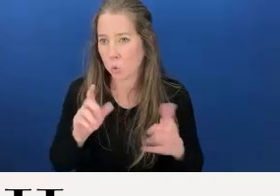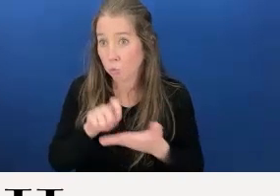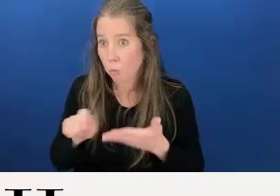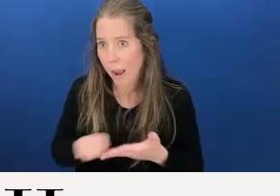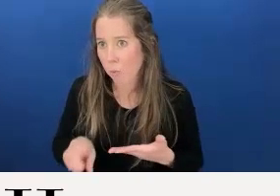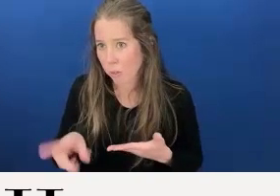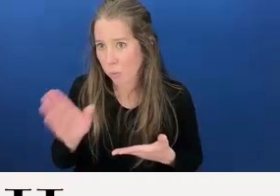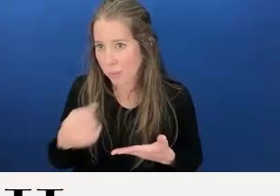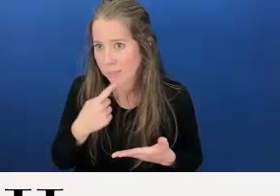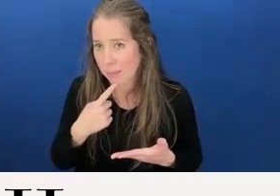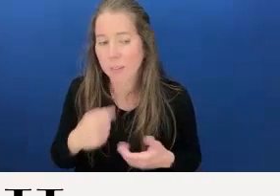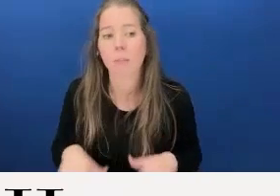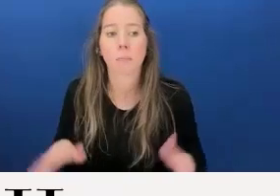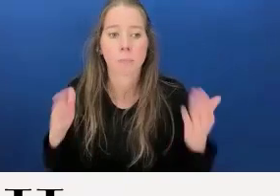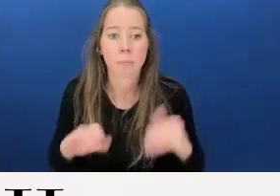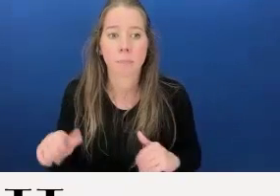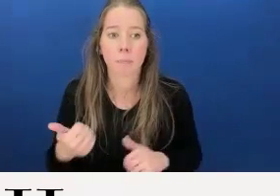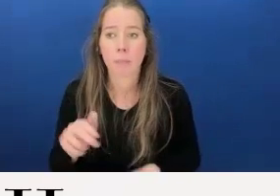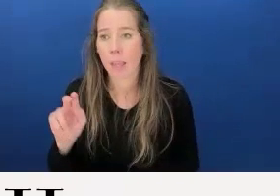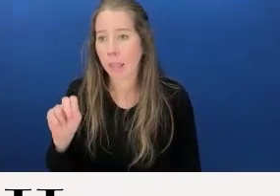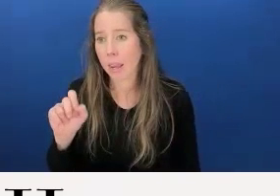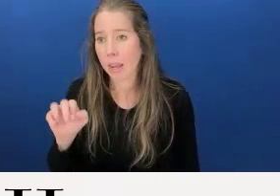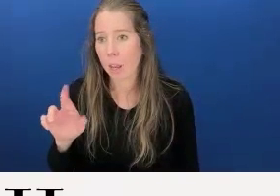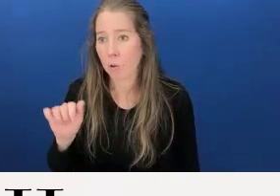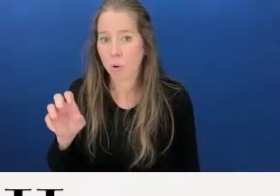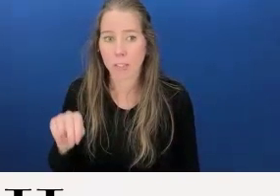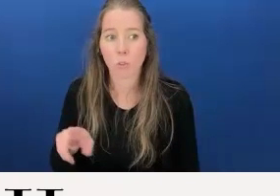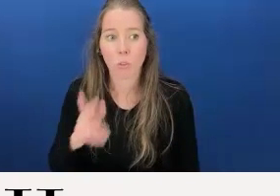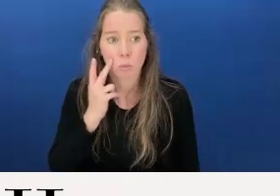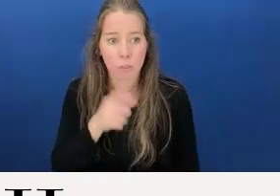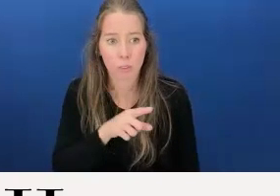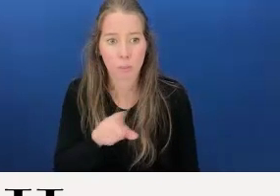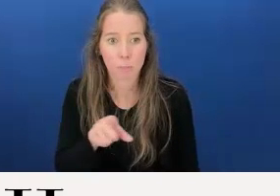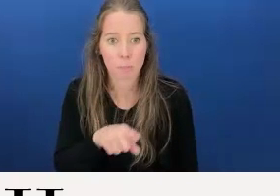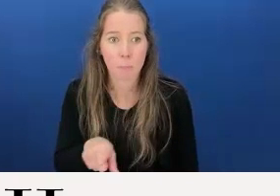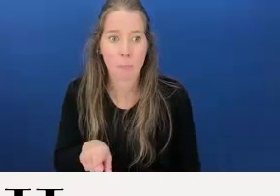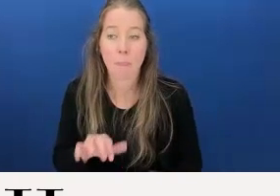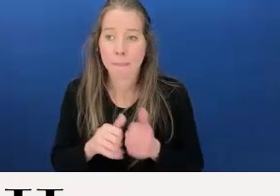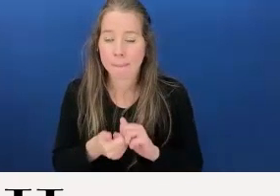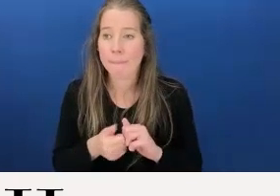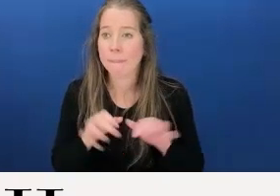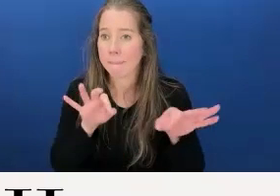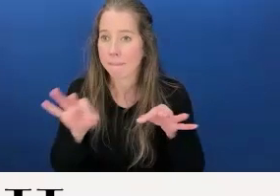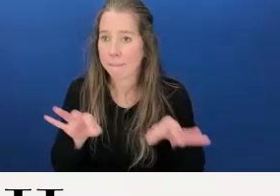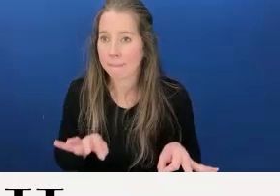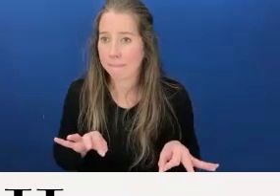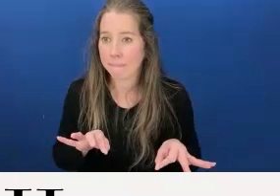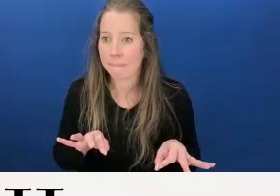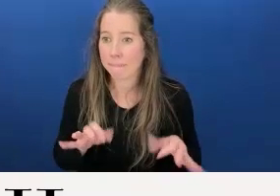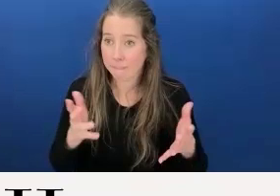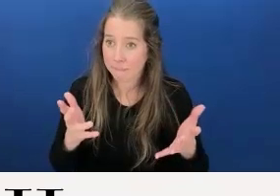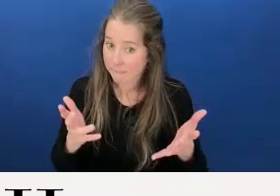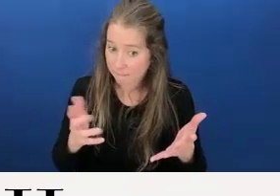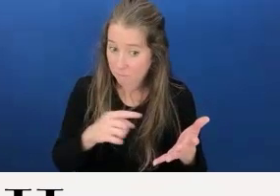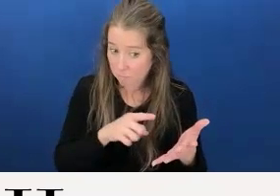The other narration that you see here about how to explain what you want a student to